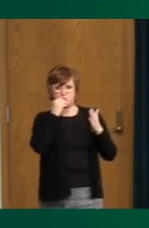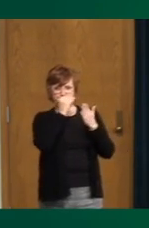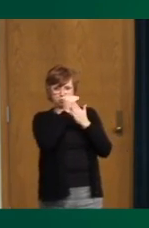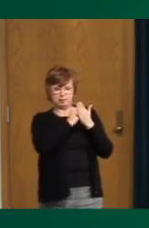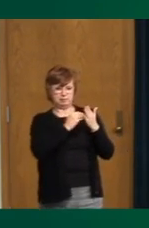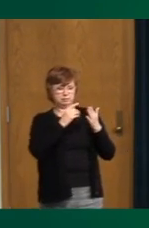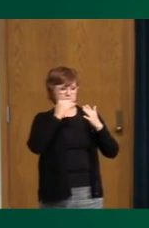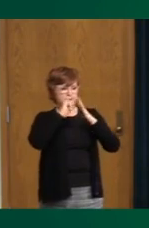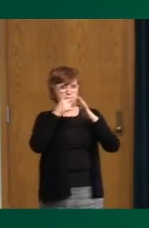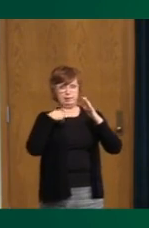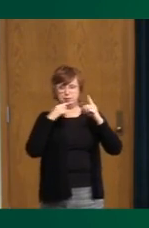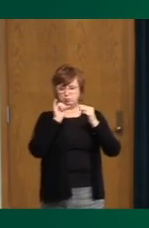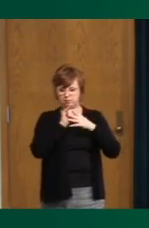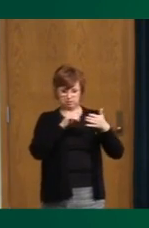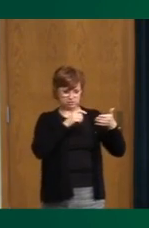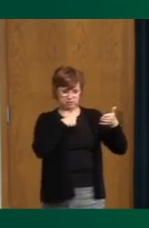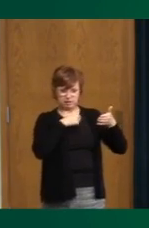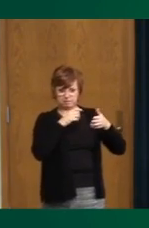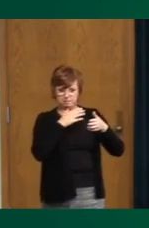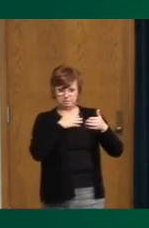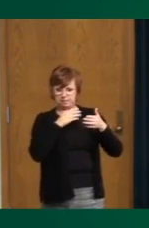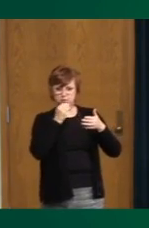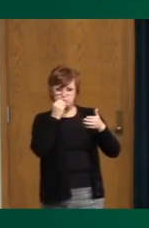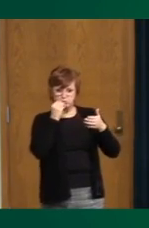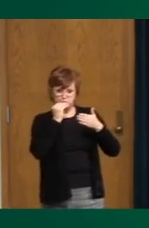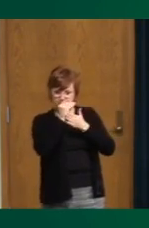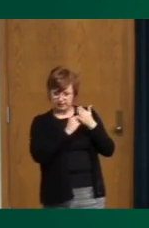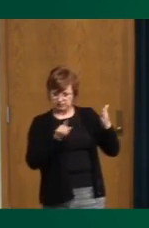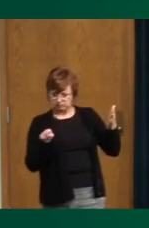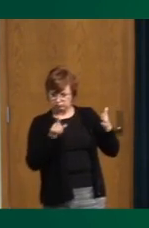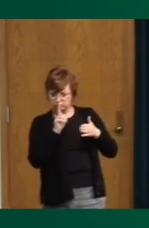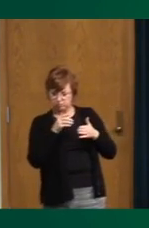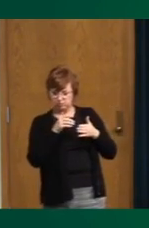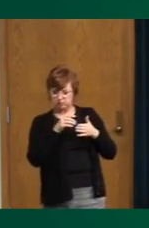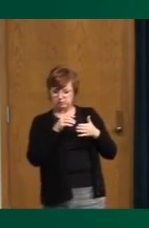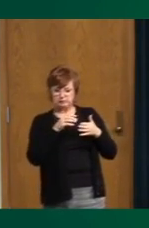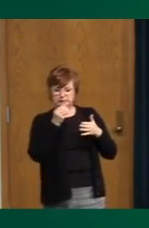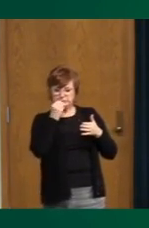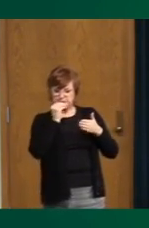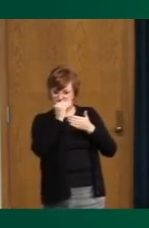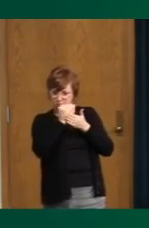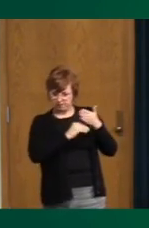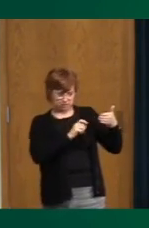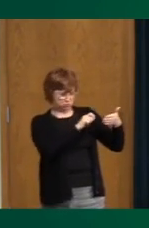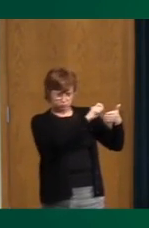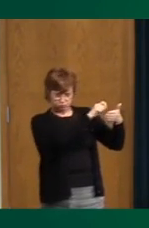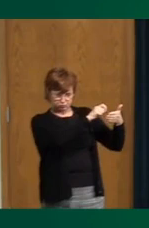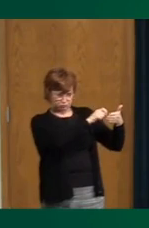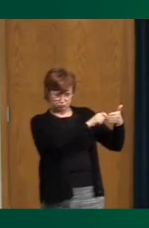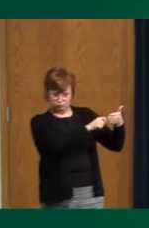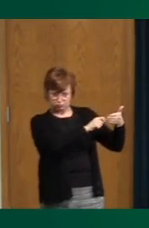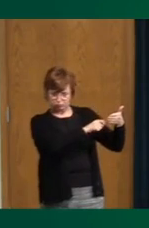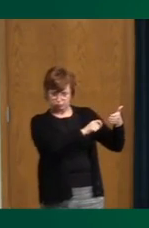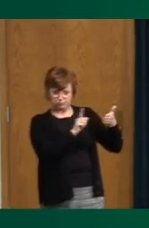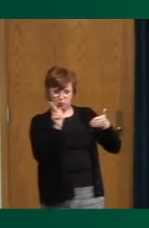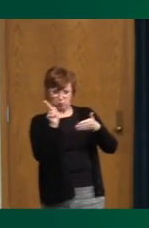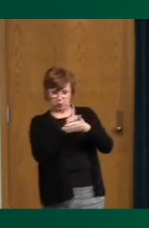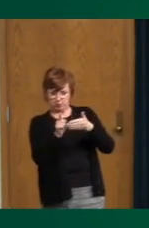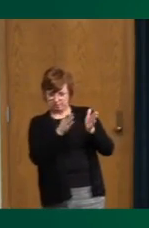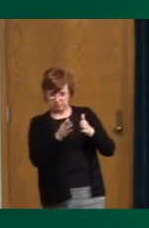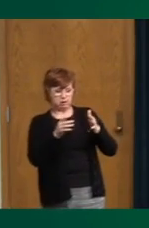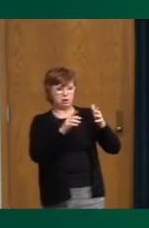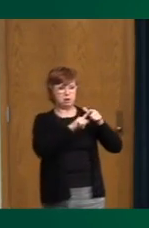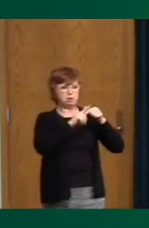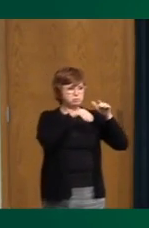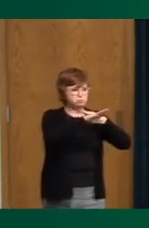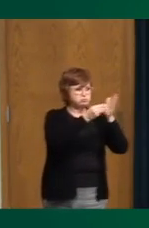behaviors in a more consistent way with the added layer of consistent mask use. And then how can we then also engage